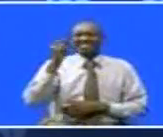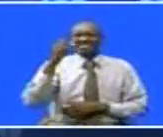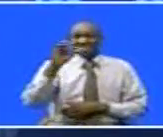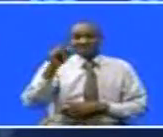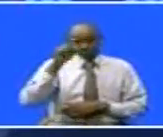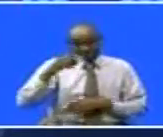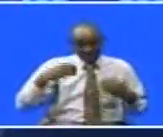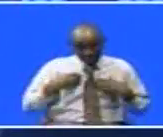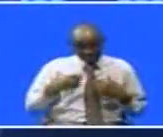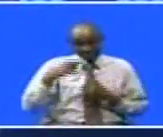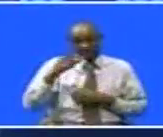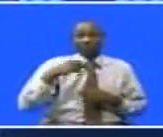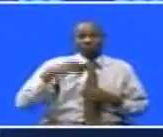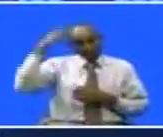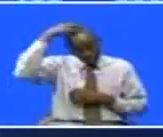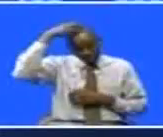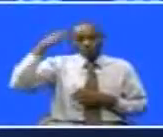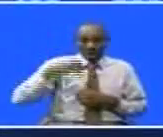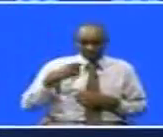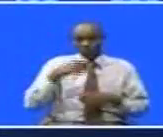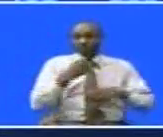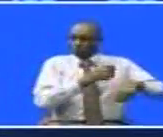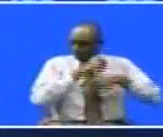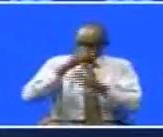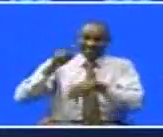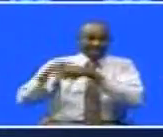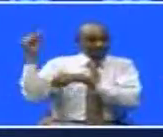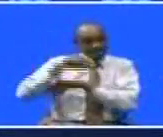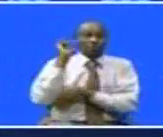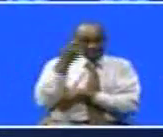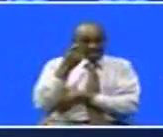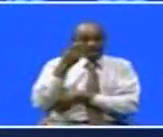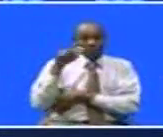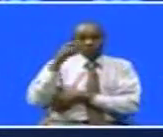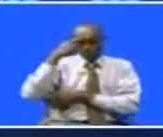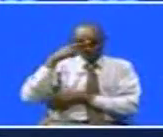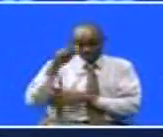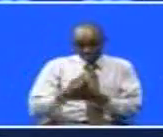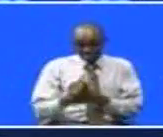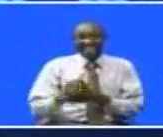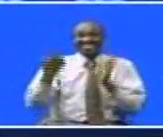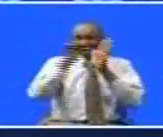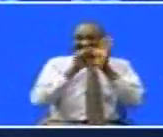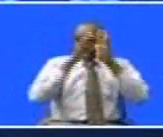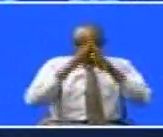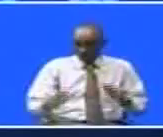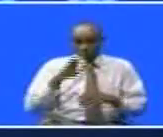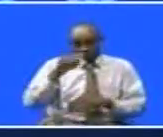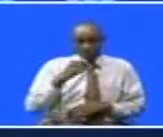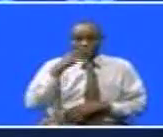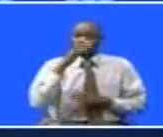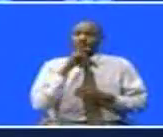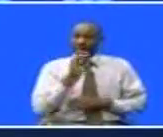a mass for nearly 1 million people at Nairobi's Uhuru Park when he arrives in Kenya next month. State House, through its